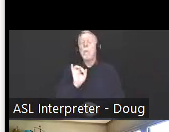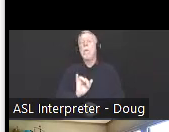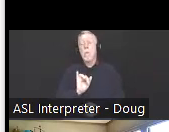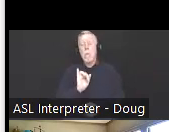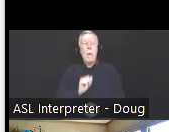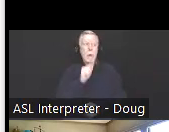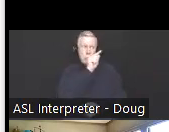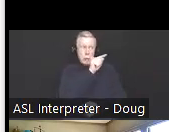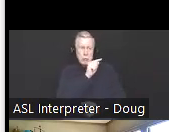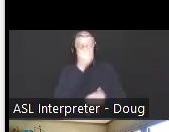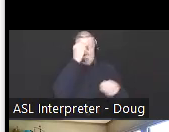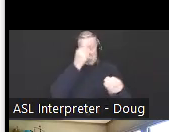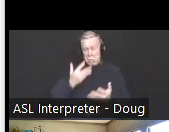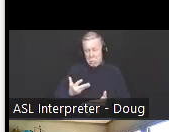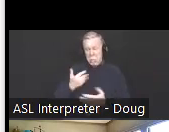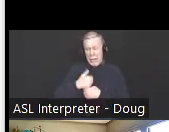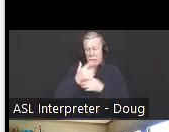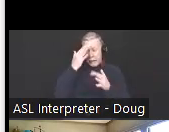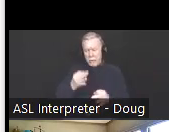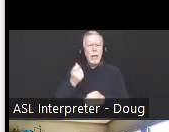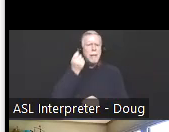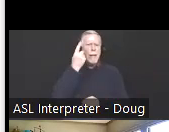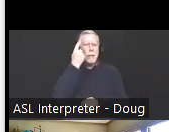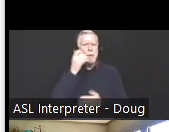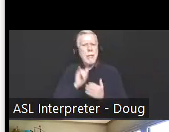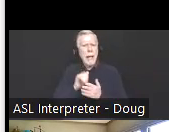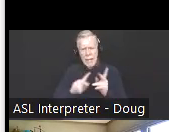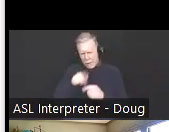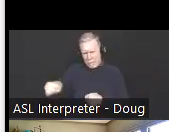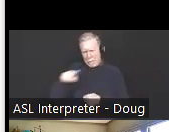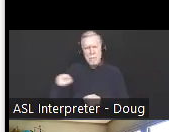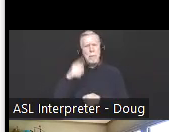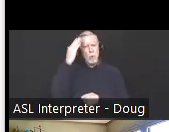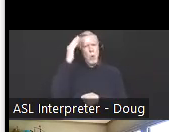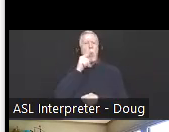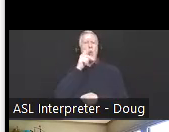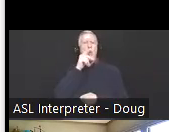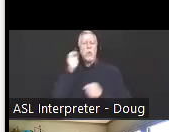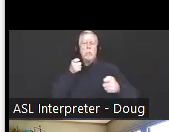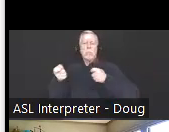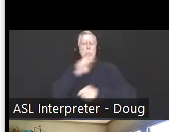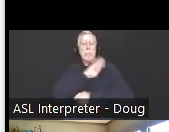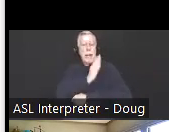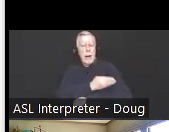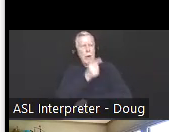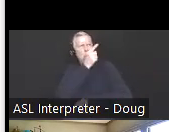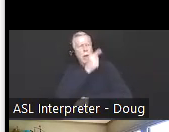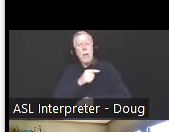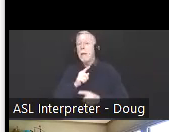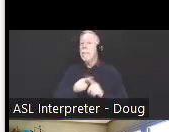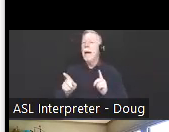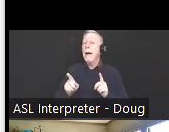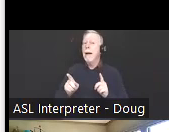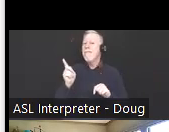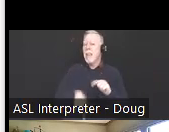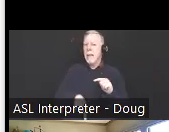make a decision. People accept that. They know who's got power, right? But they can't tolerate being lied to